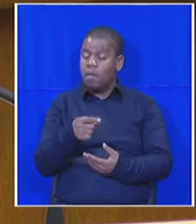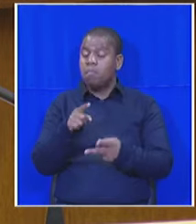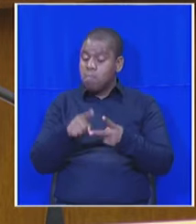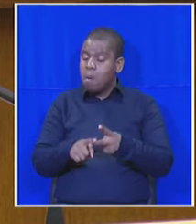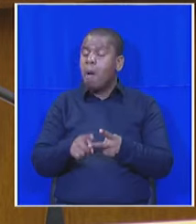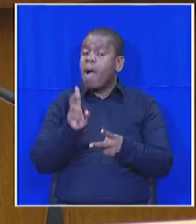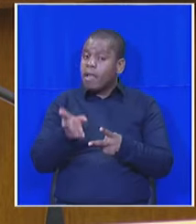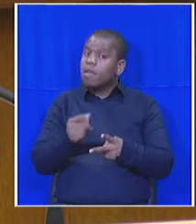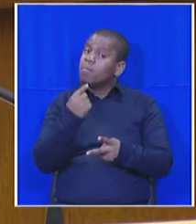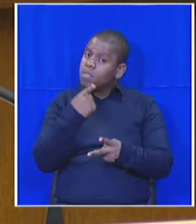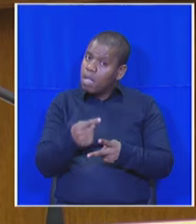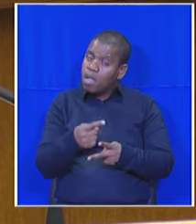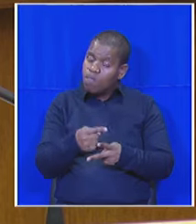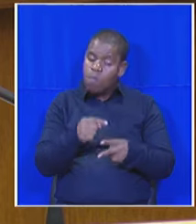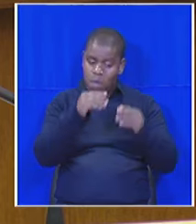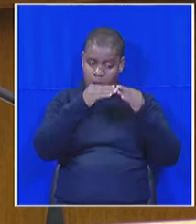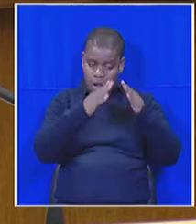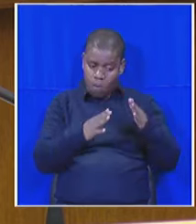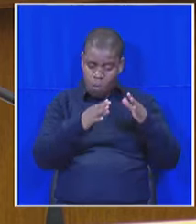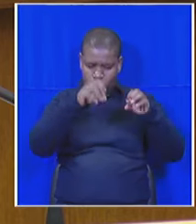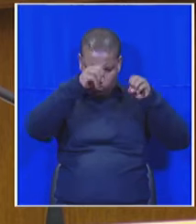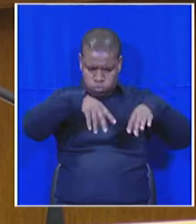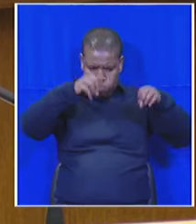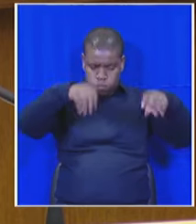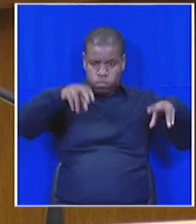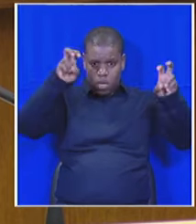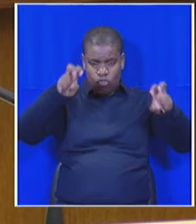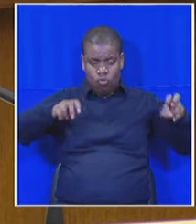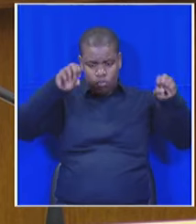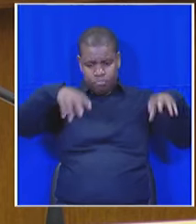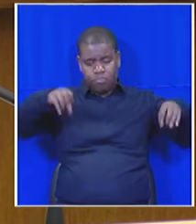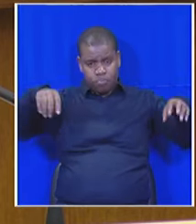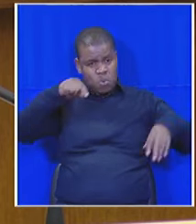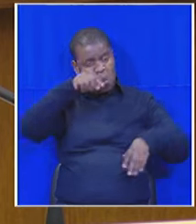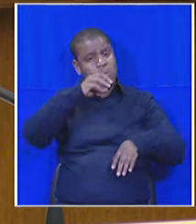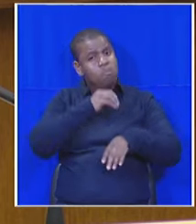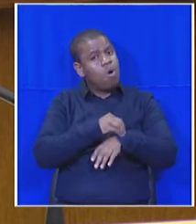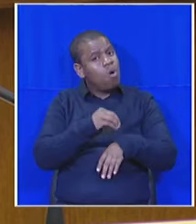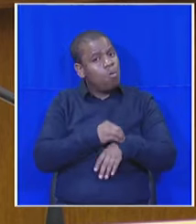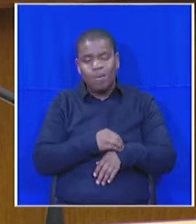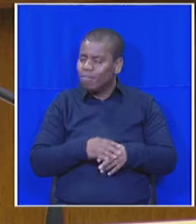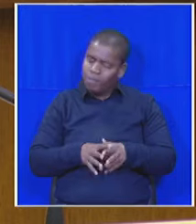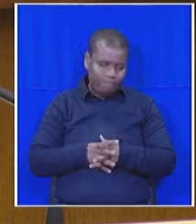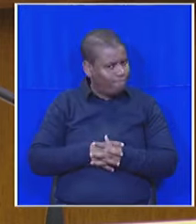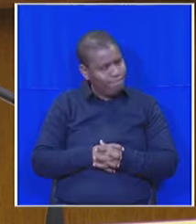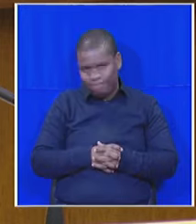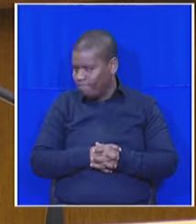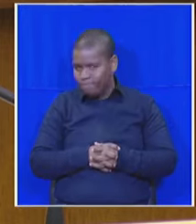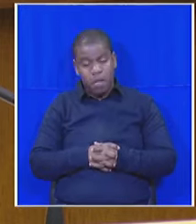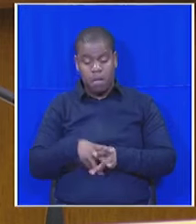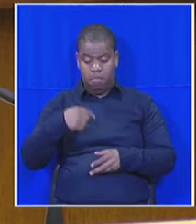load shedding was not a crisis. I say it again. Now